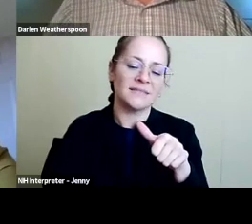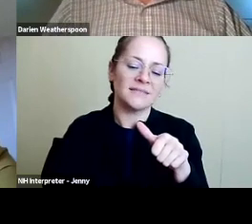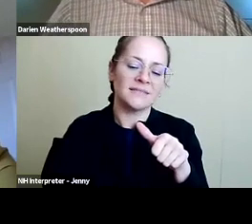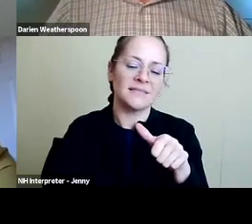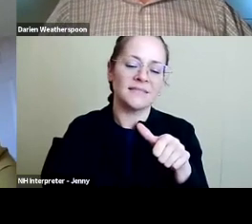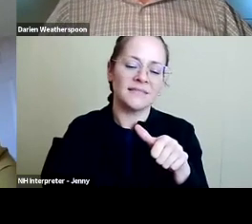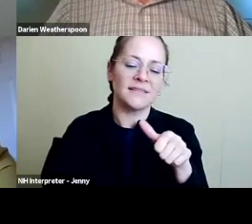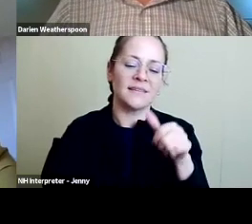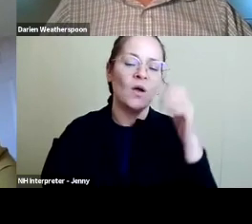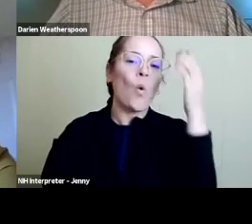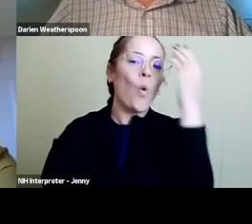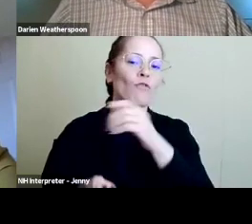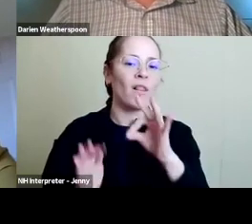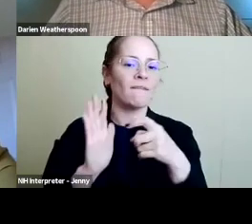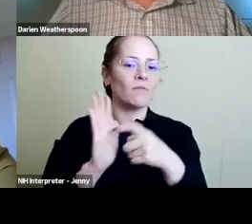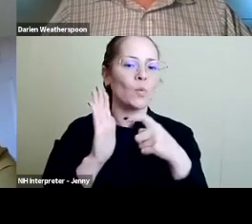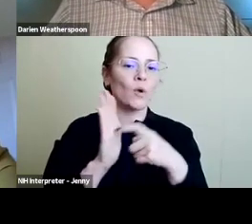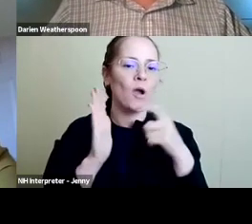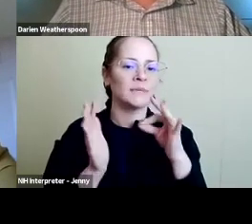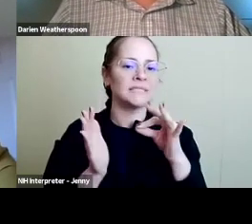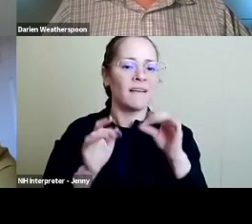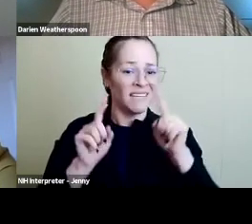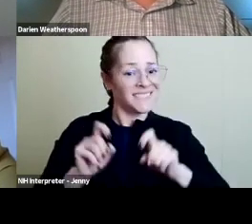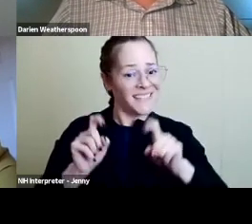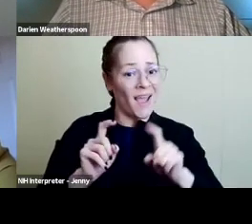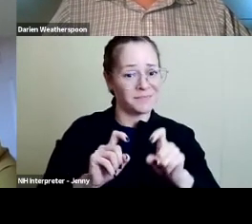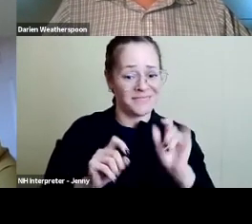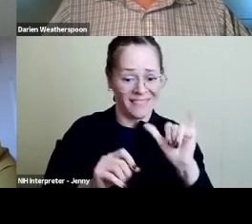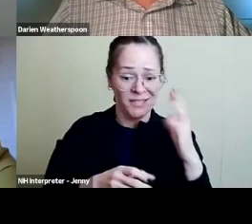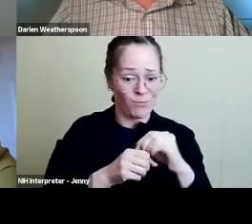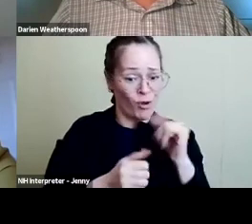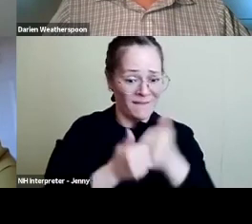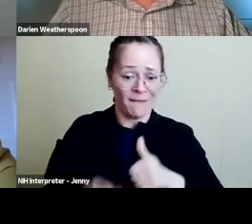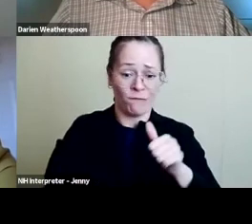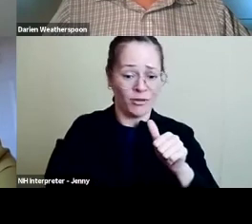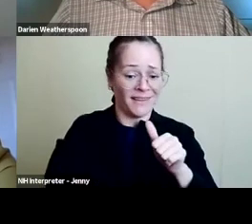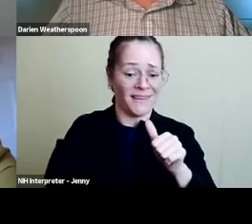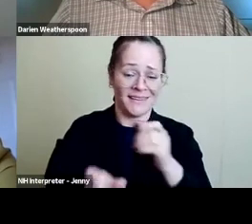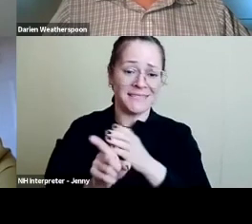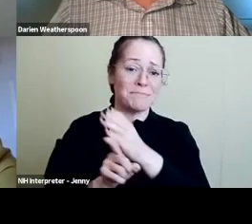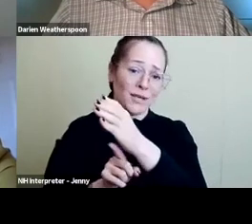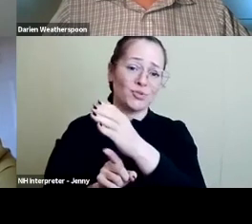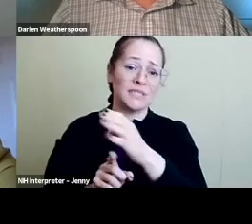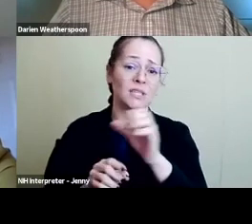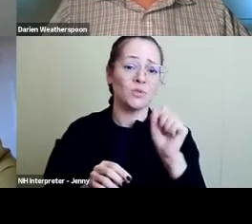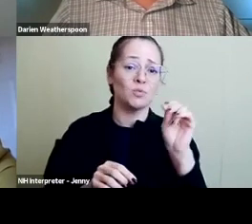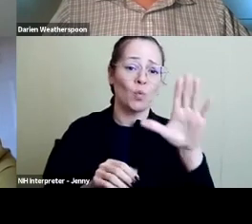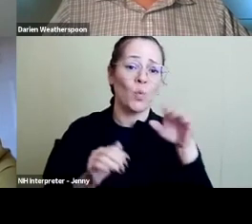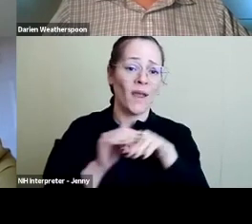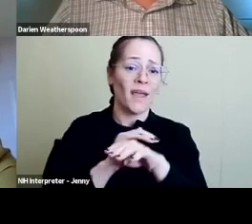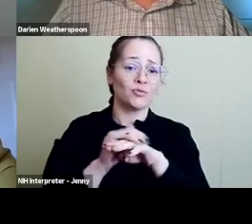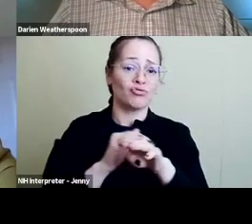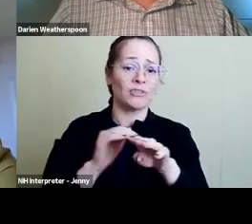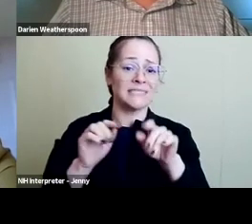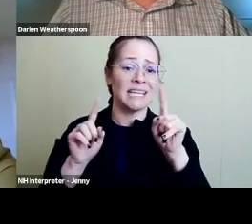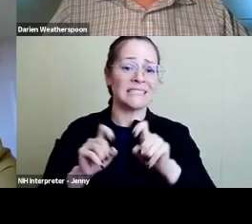overlook the requirements of exams. And this is a part of every specialty. And so the entrance exam, the standardized entrance exam, is